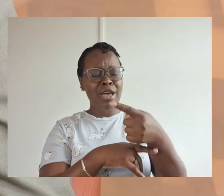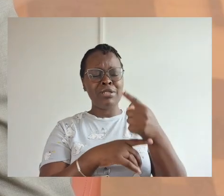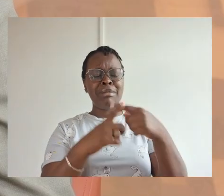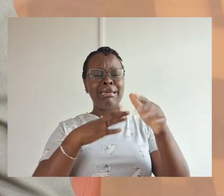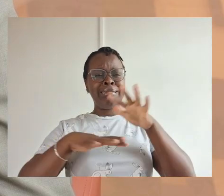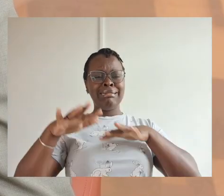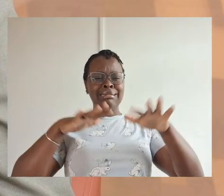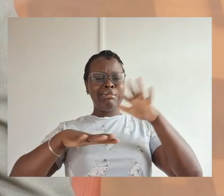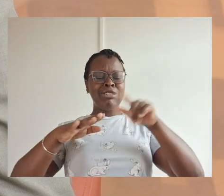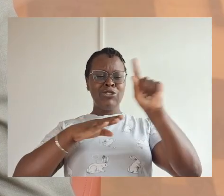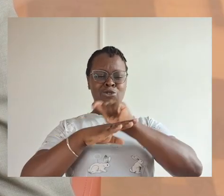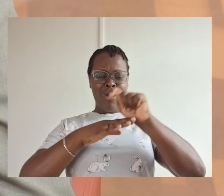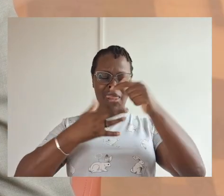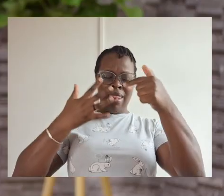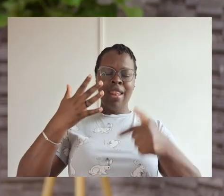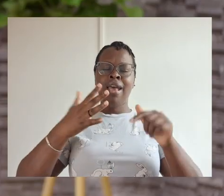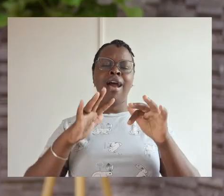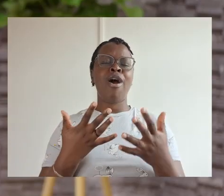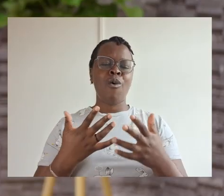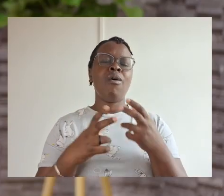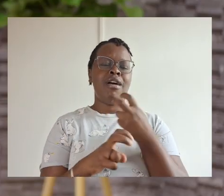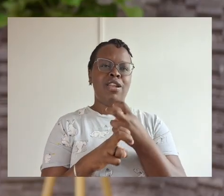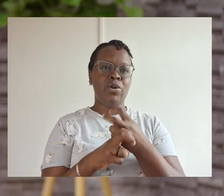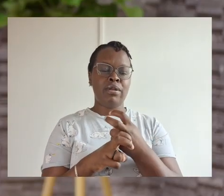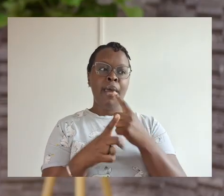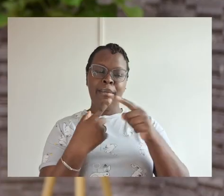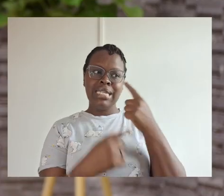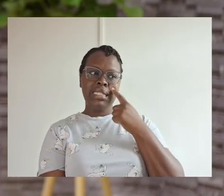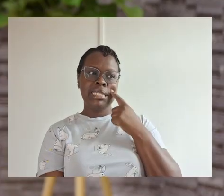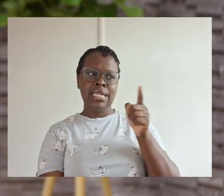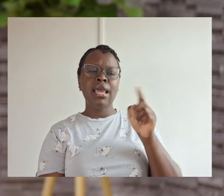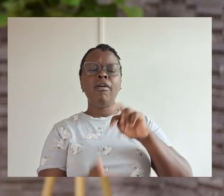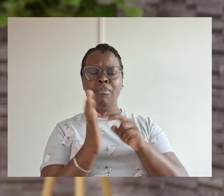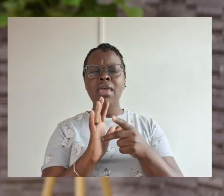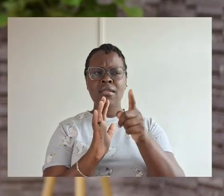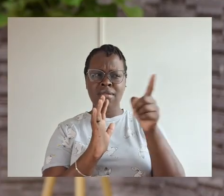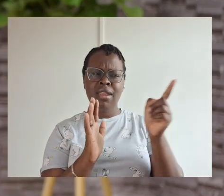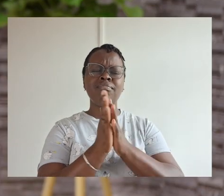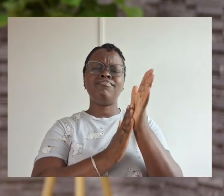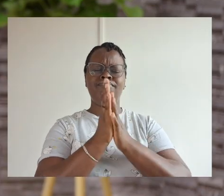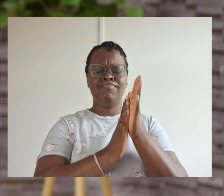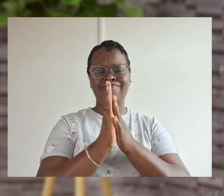of applications. That tells you the need. That tells you the agency. And